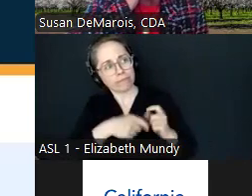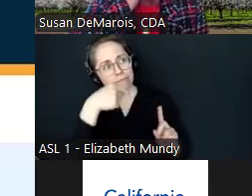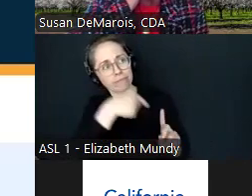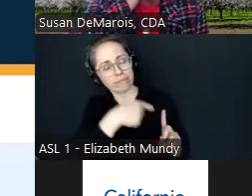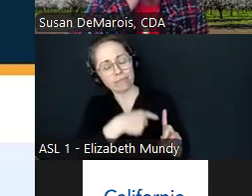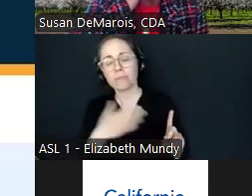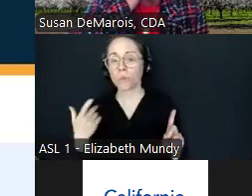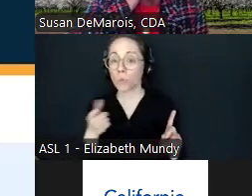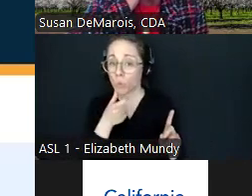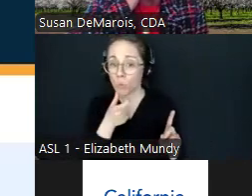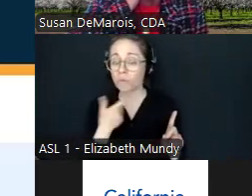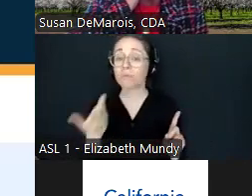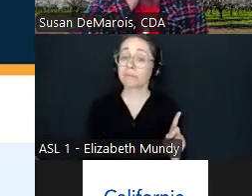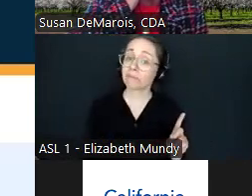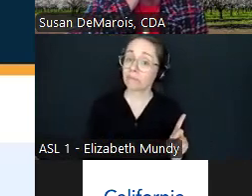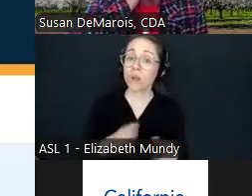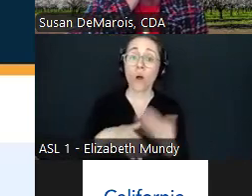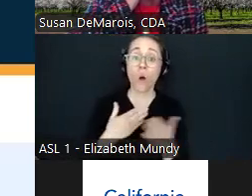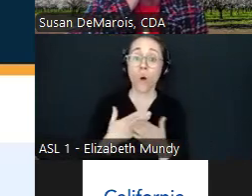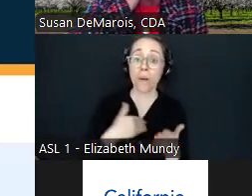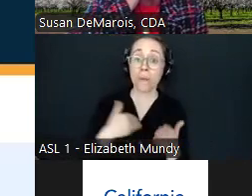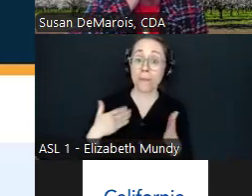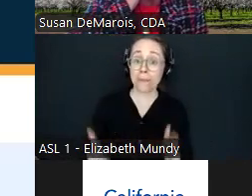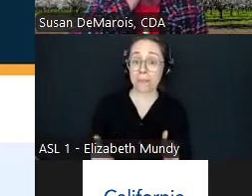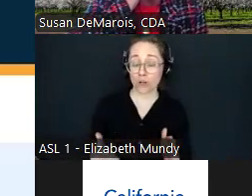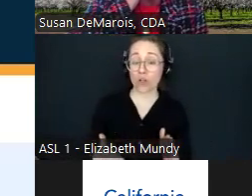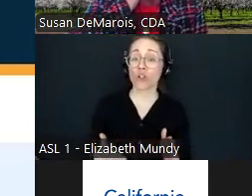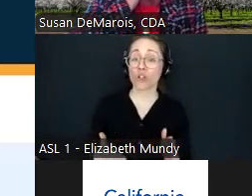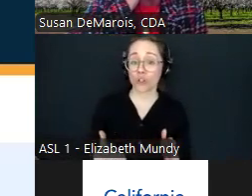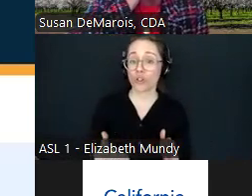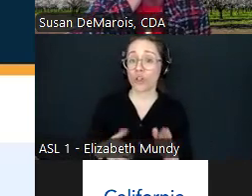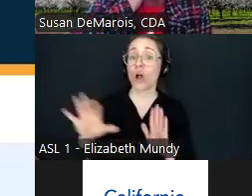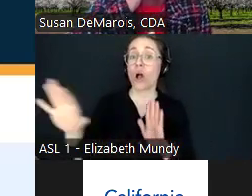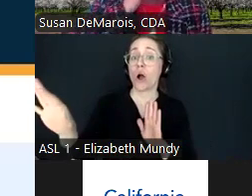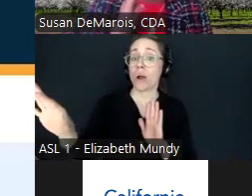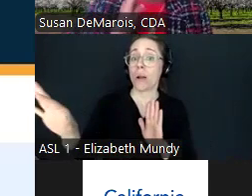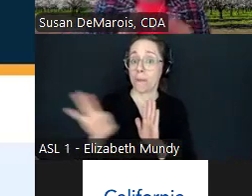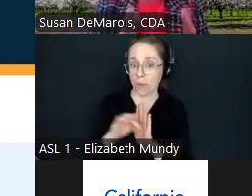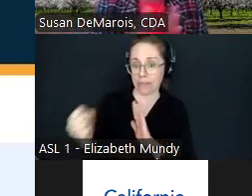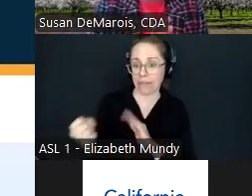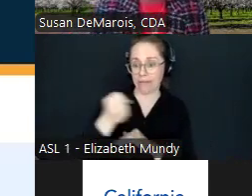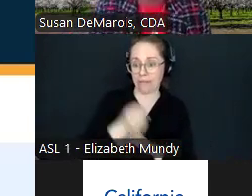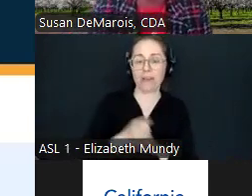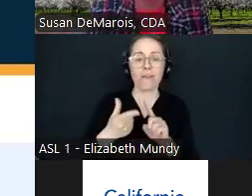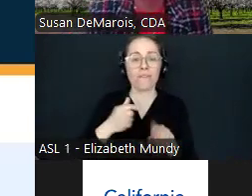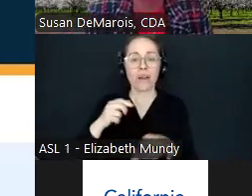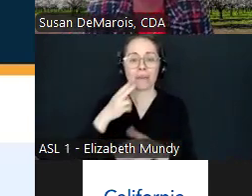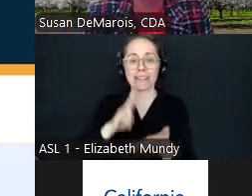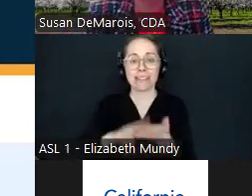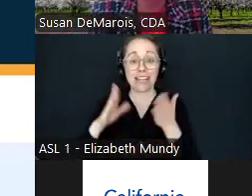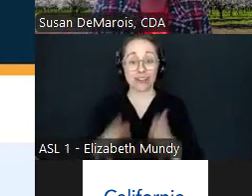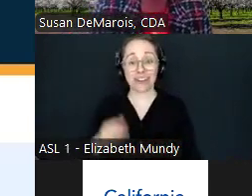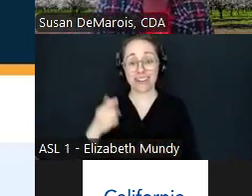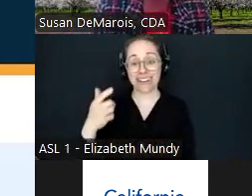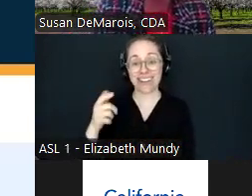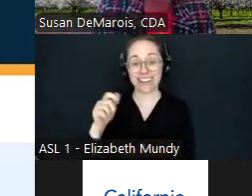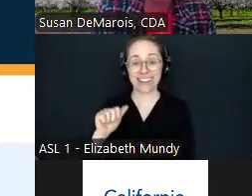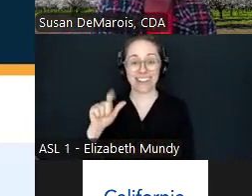All members of the Impact Committee are appointed by Secretary Galley, as you all know well, because you were all appointed by the